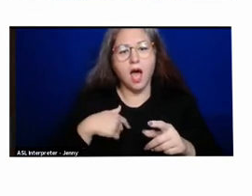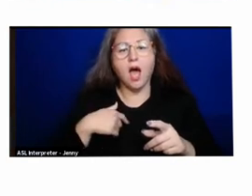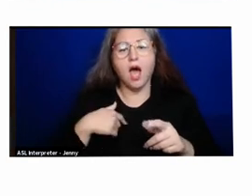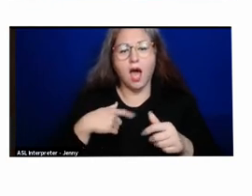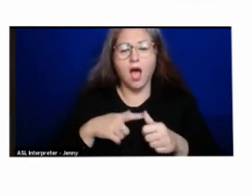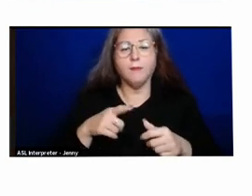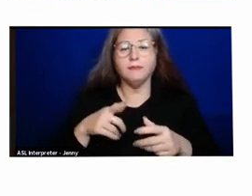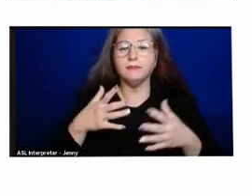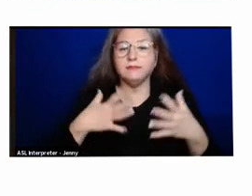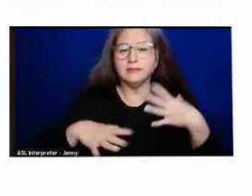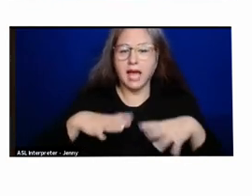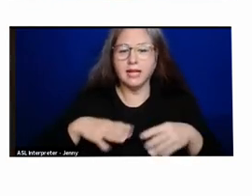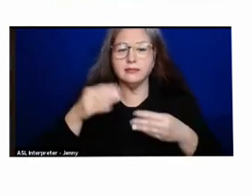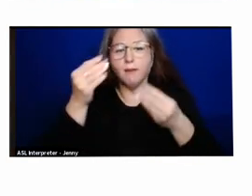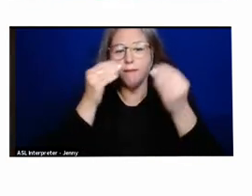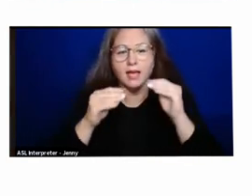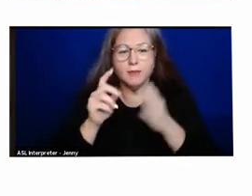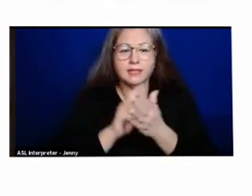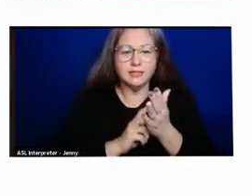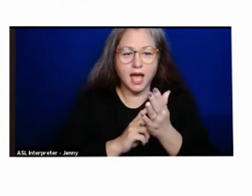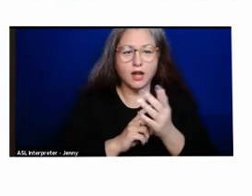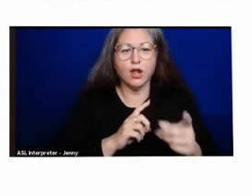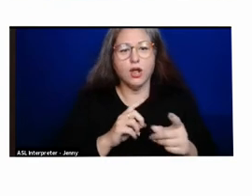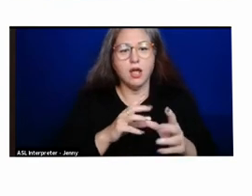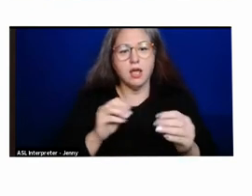curator, entrepreneur, and the owner of